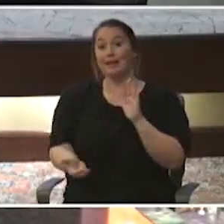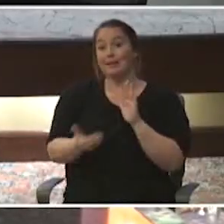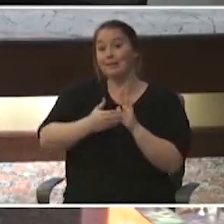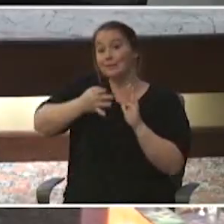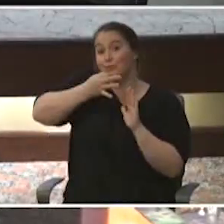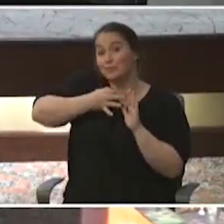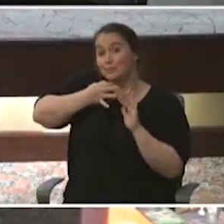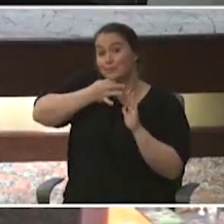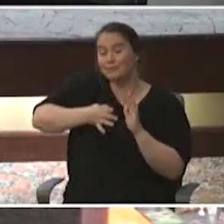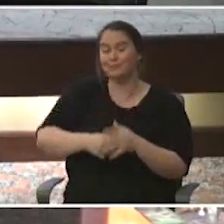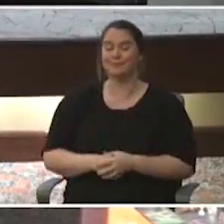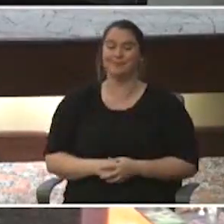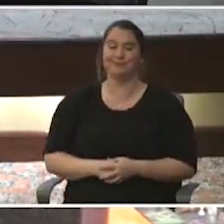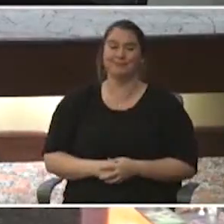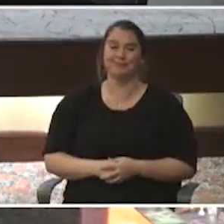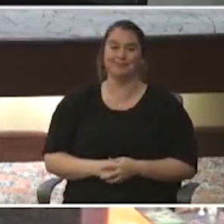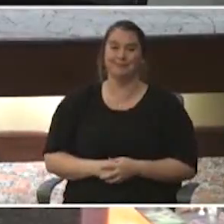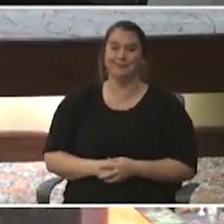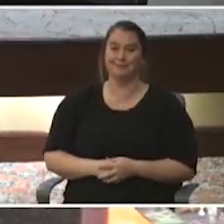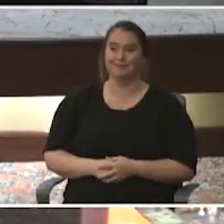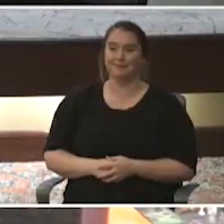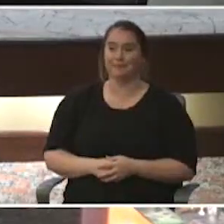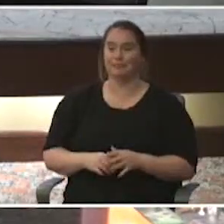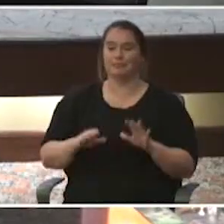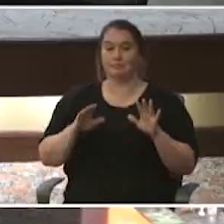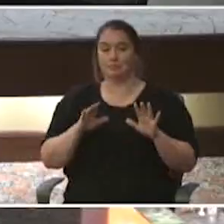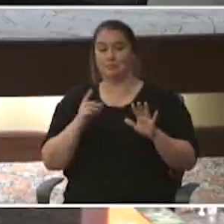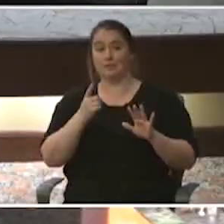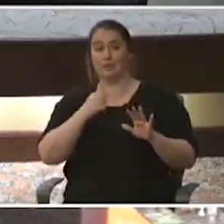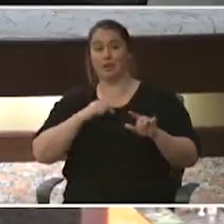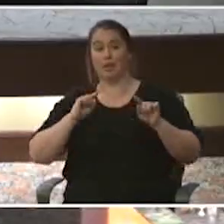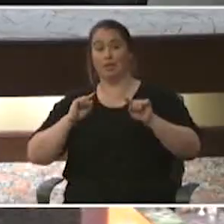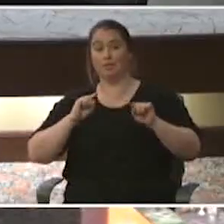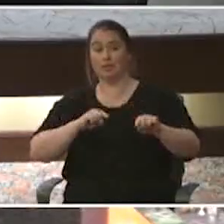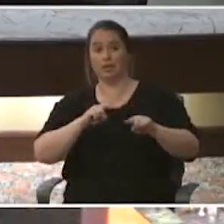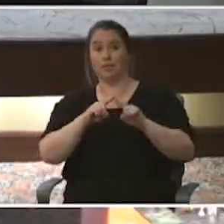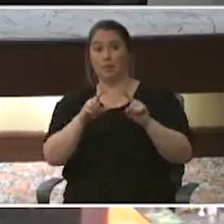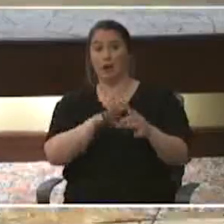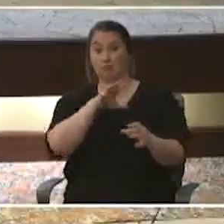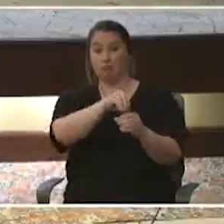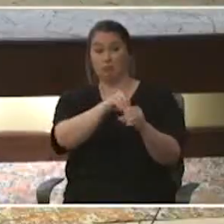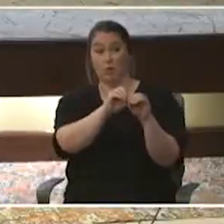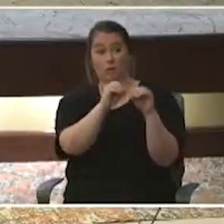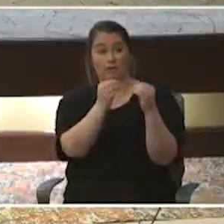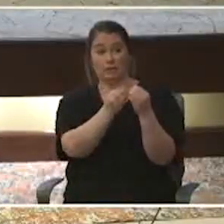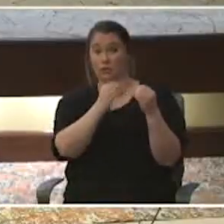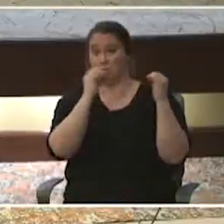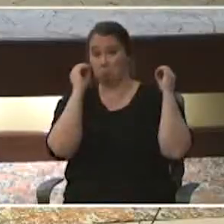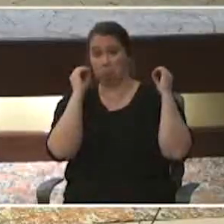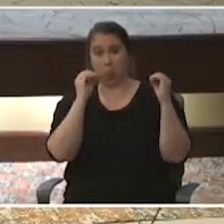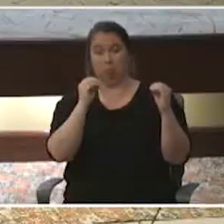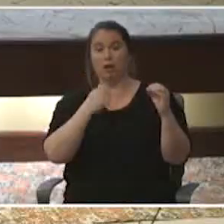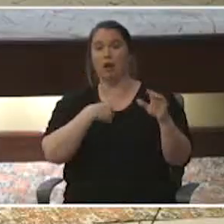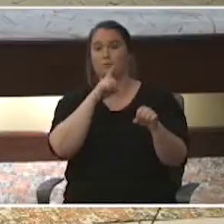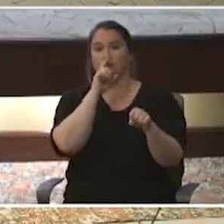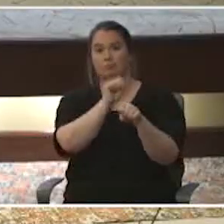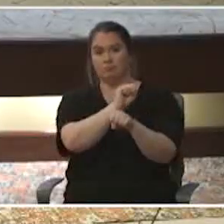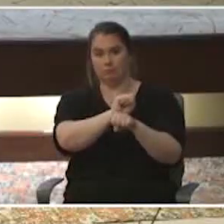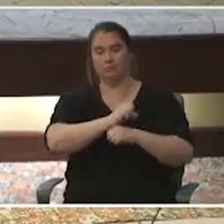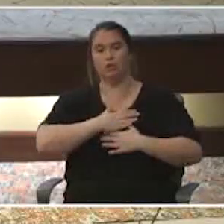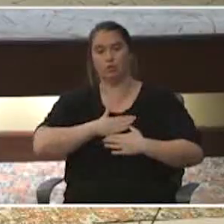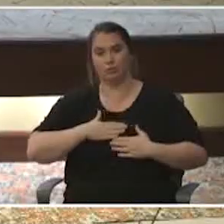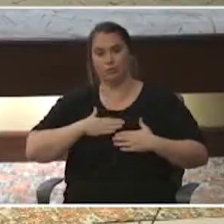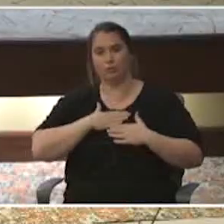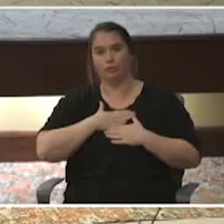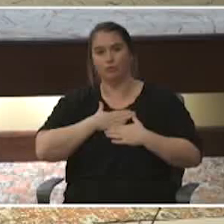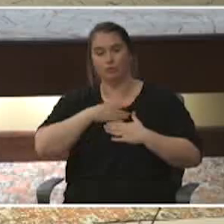soon. As somebody that attended that had nothing to do with the organization or success of the event, I truly enjoyed it. So hats